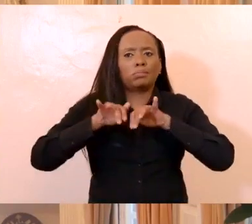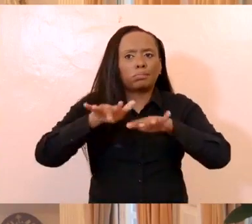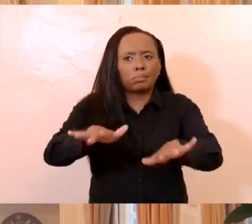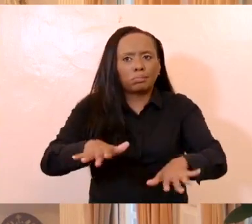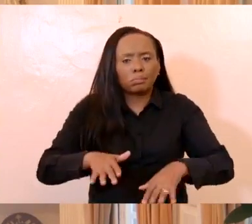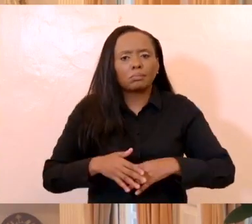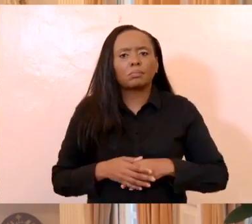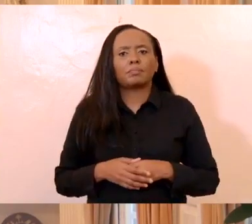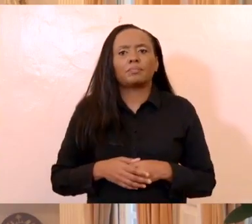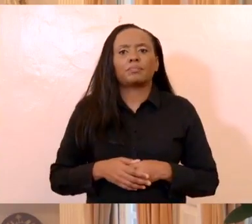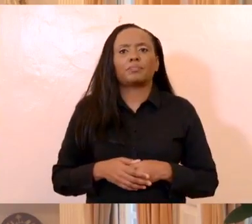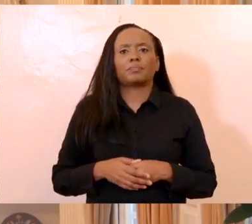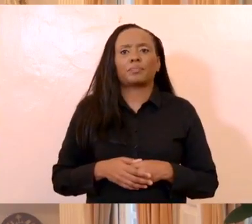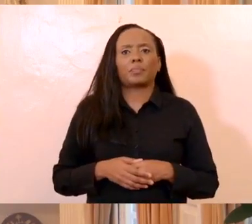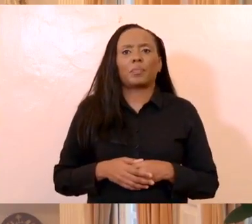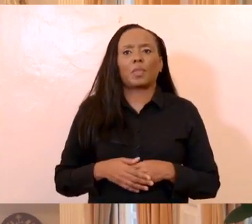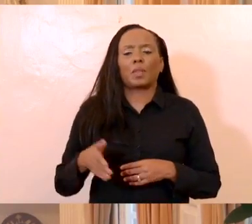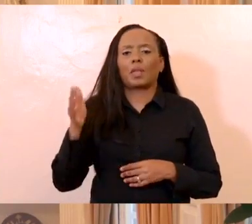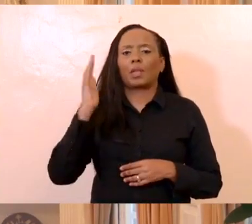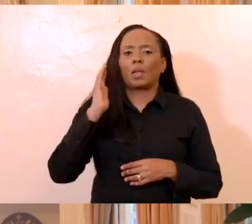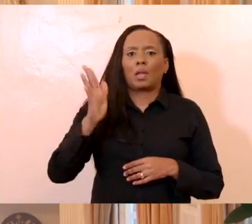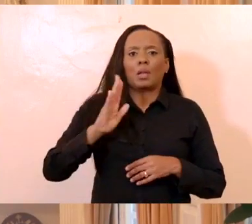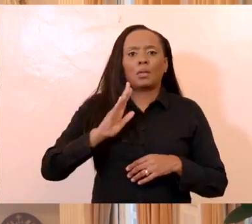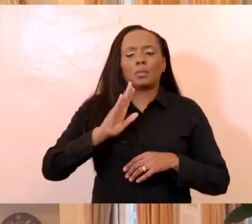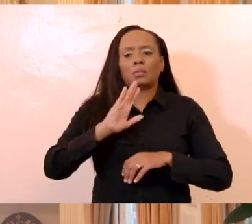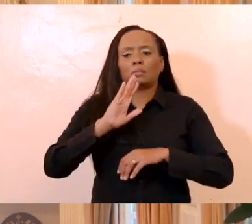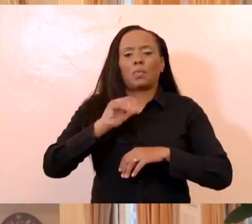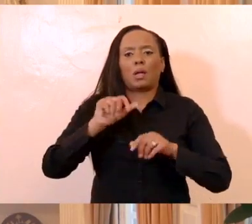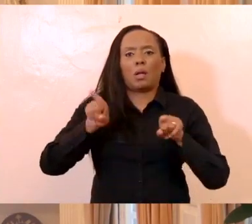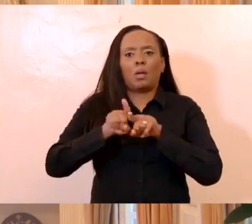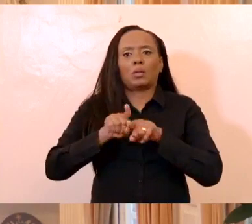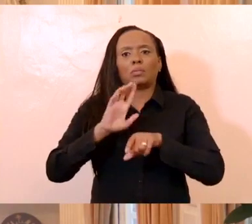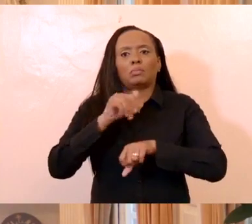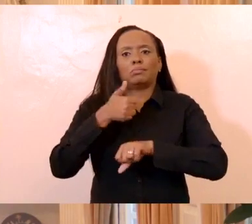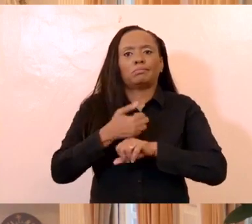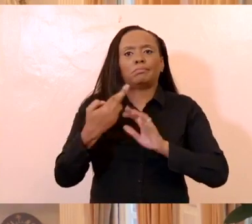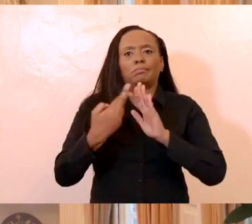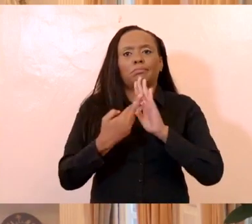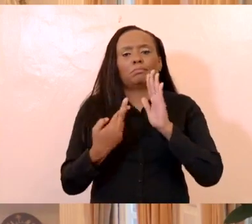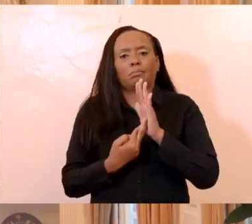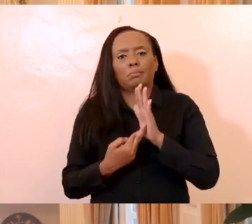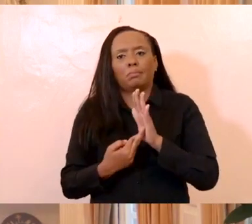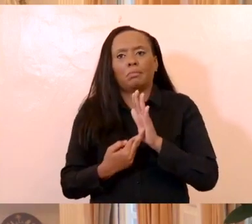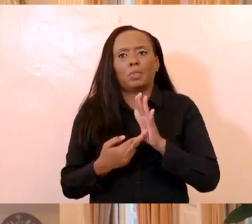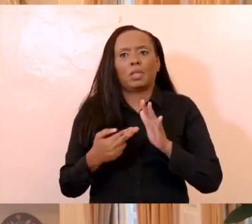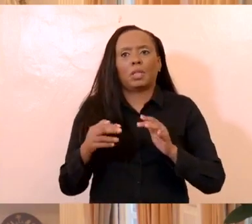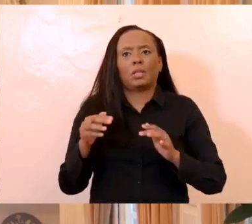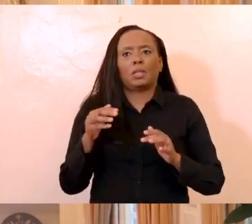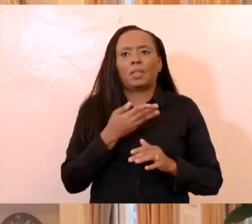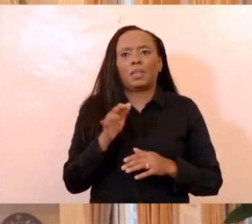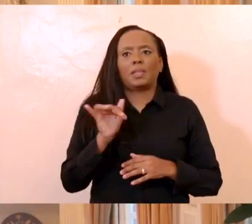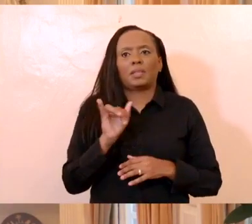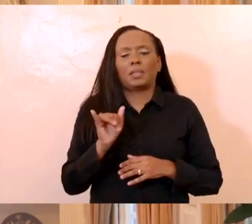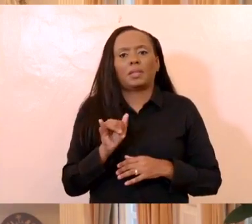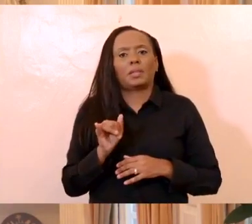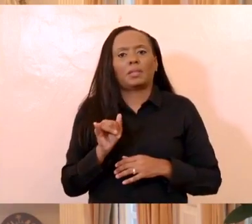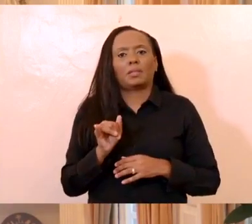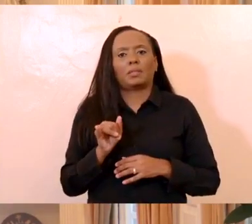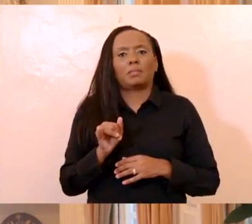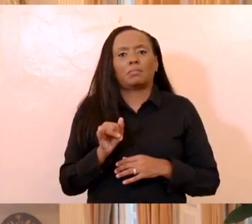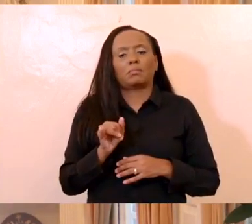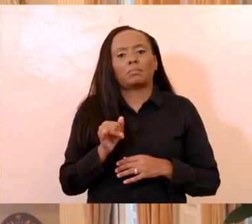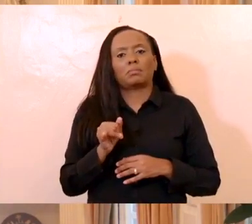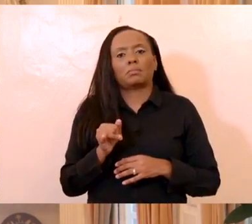and put in place to reduce the risk of infection and transmission and outbreaks in settings such as care homes. We